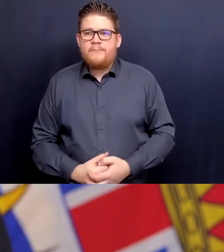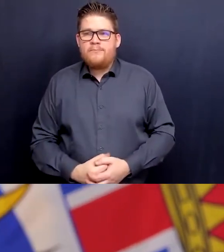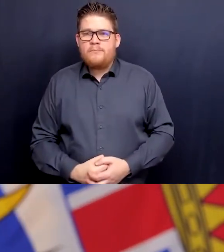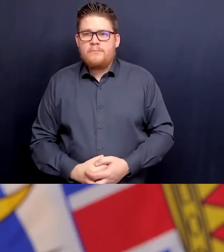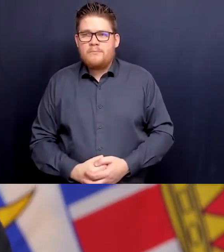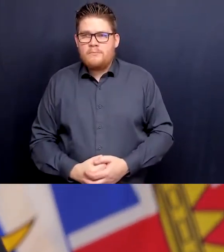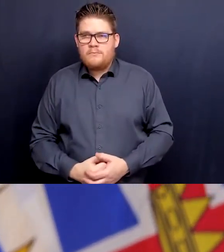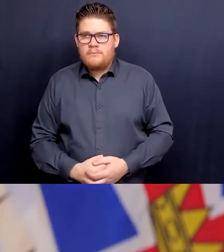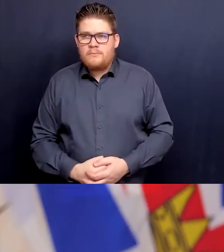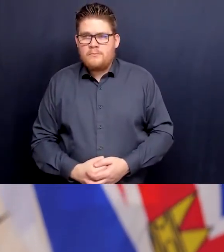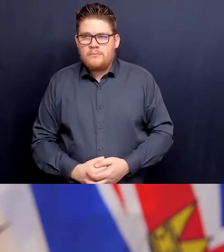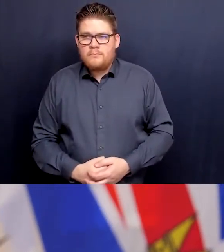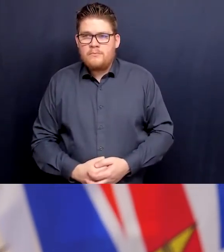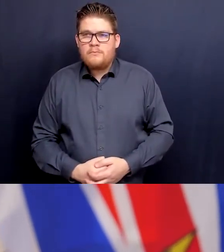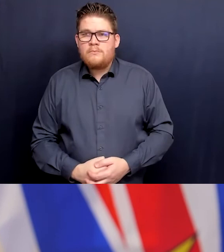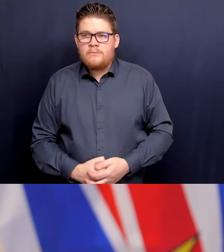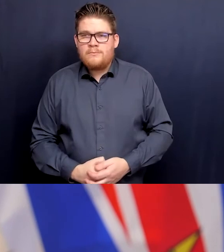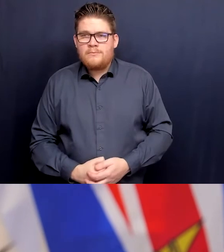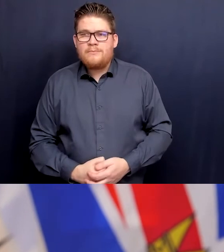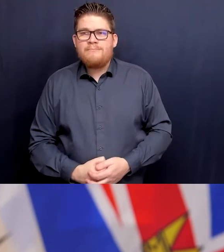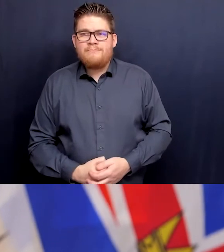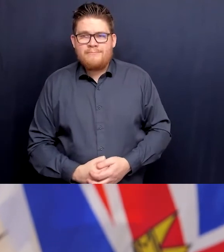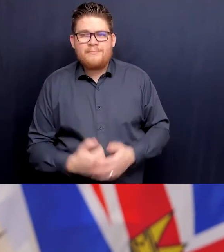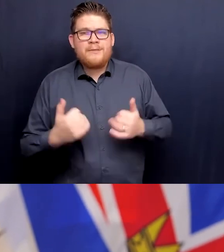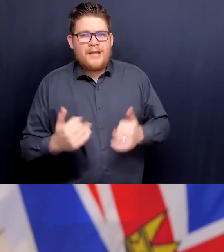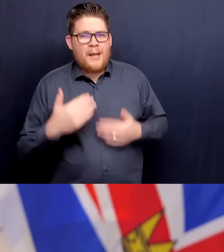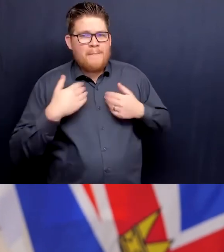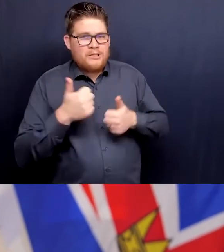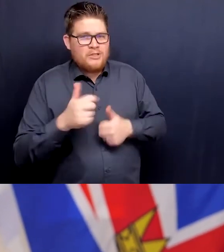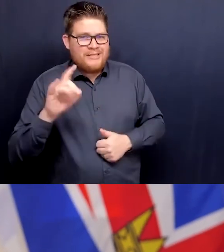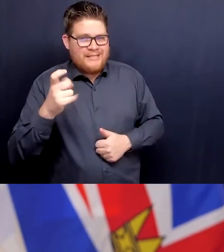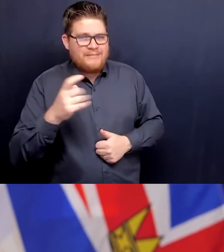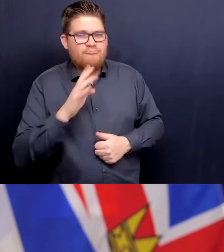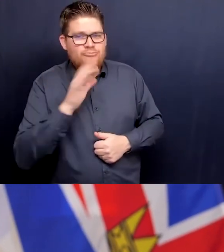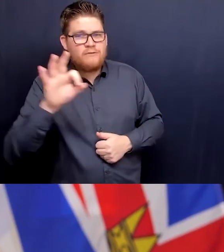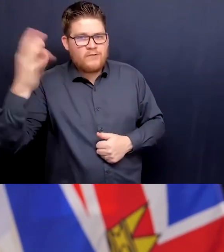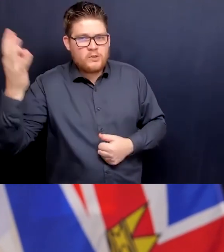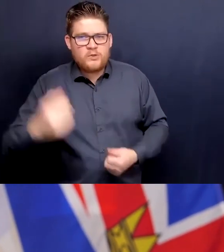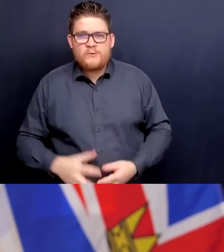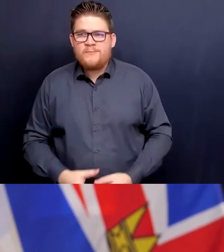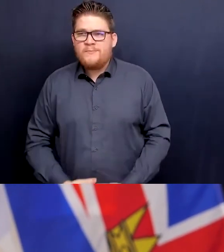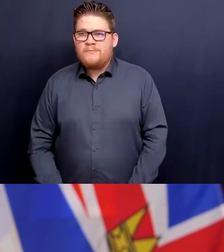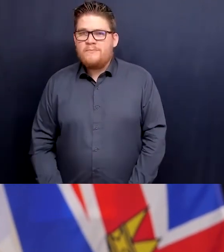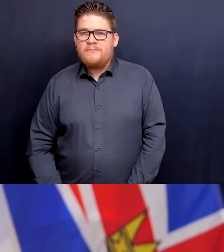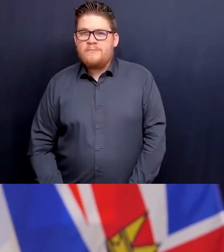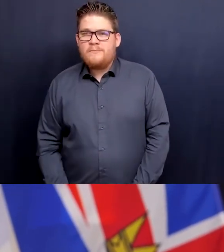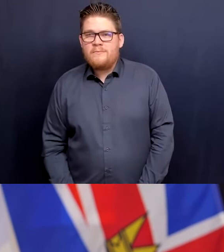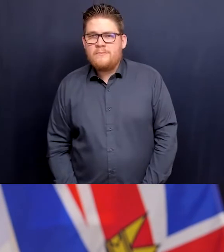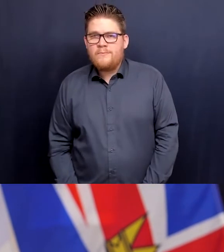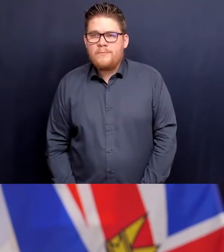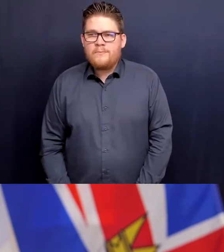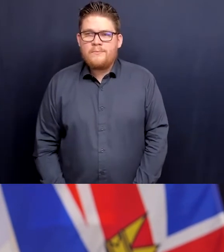Oui, pour la deuxième question, la visitation des centres de soins au long terme, ça va être le vendredi